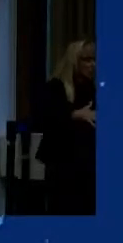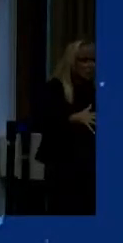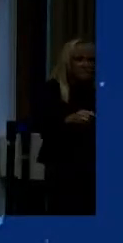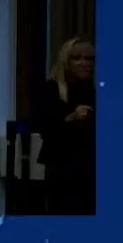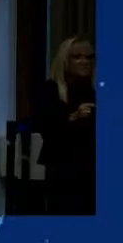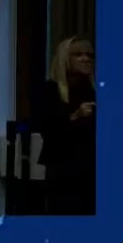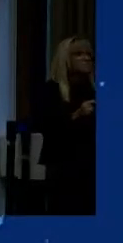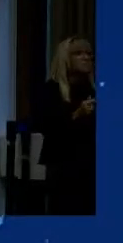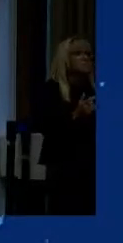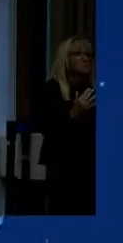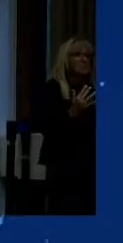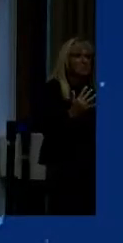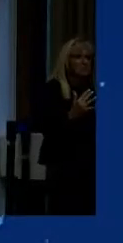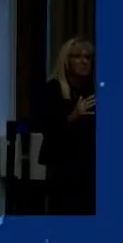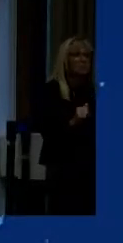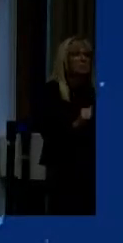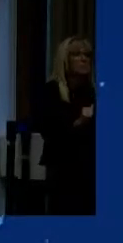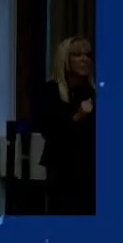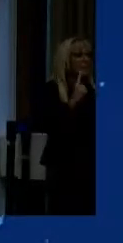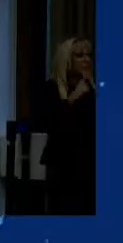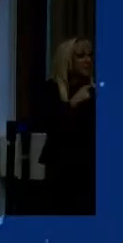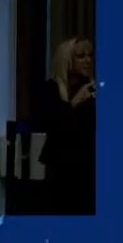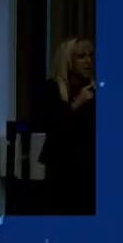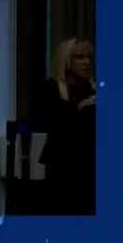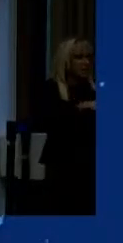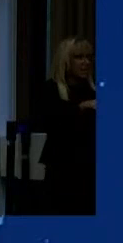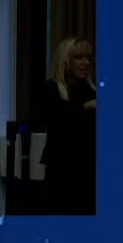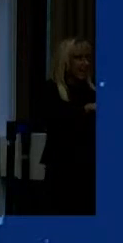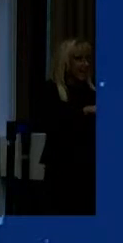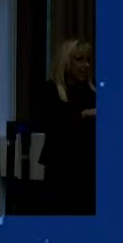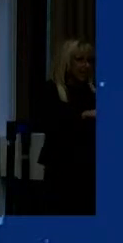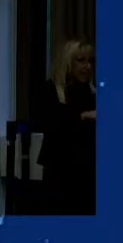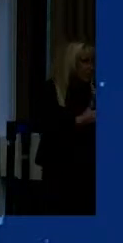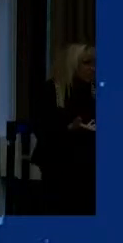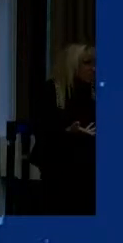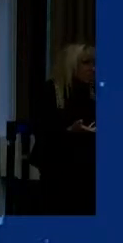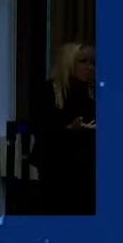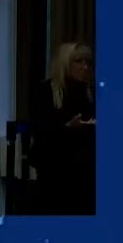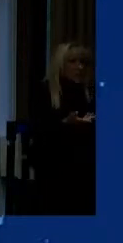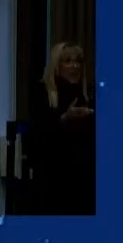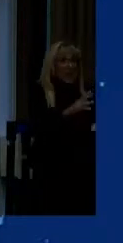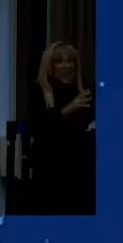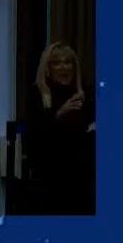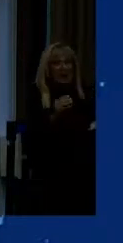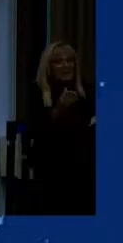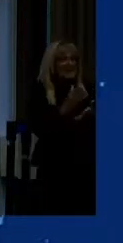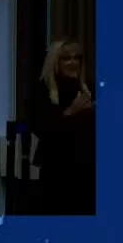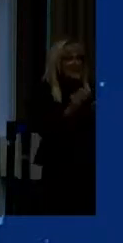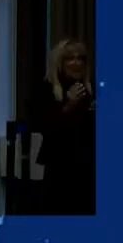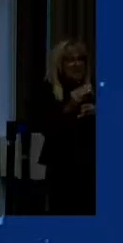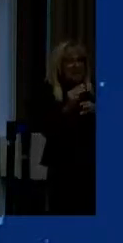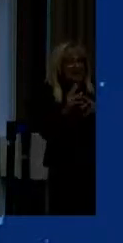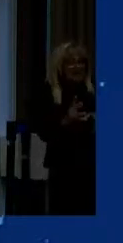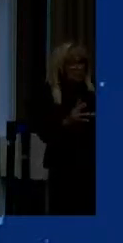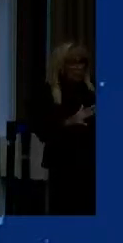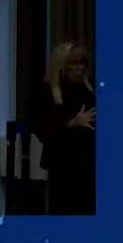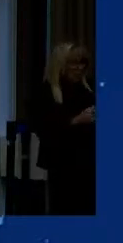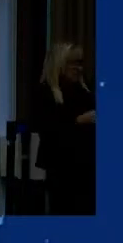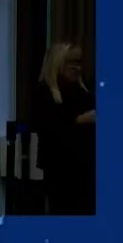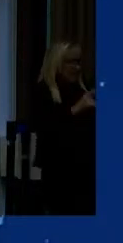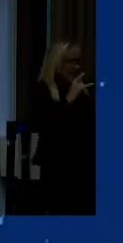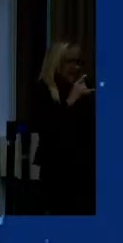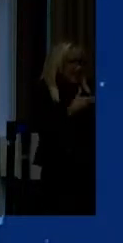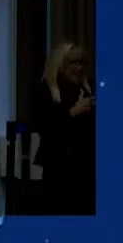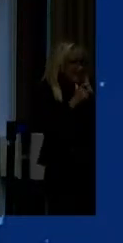in history. So if we think back to the calculator, I'm sure that made and maybe still makes some math teachers nervous about